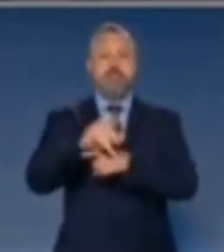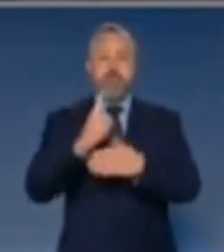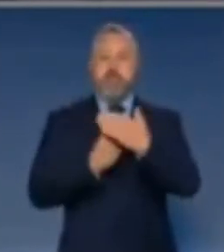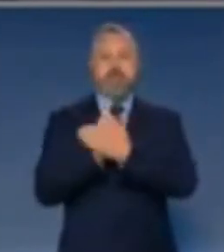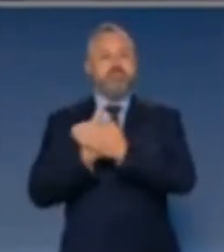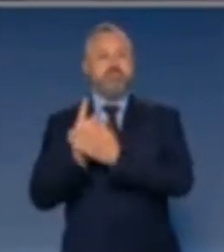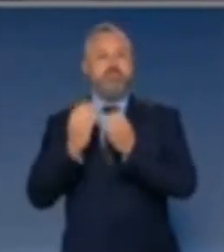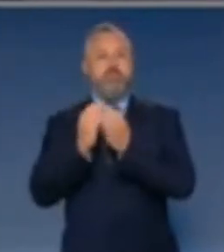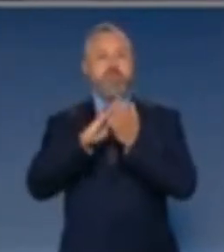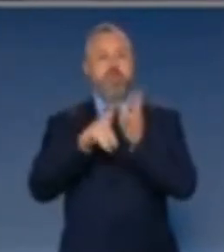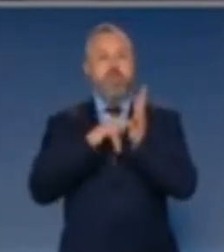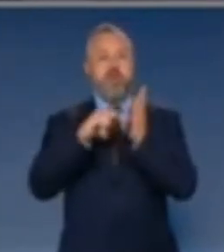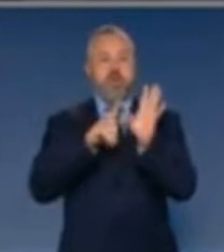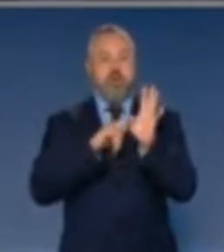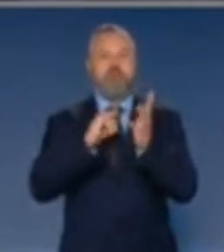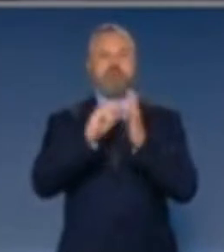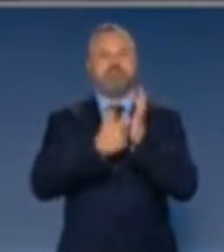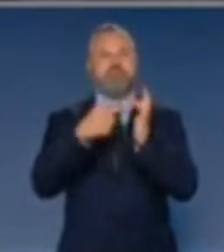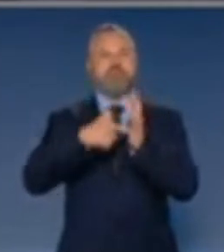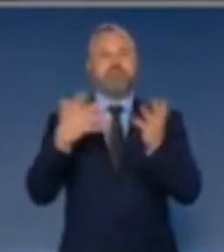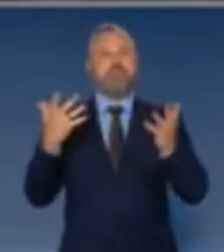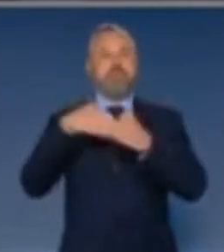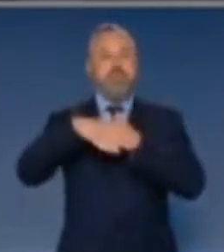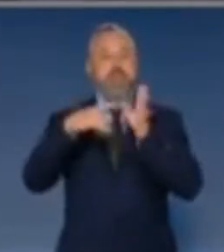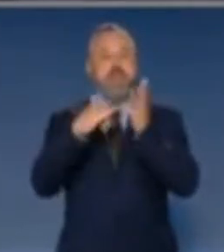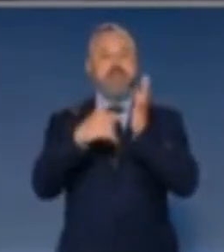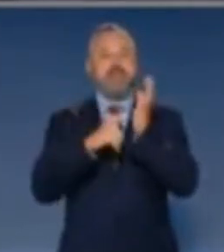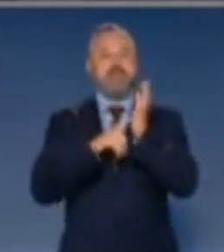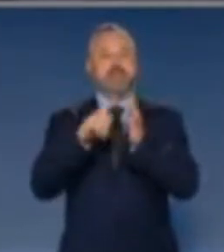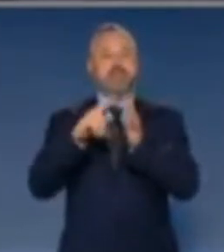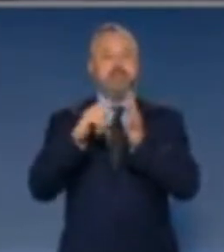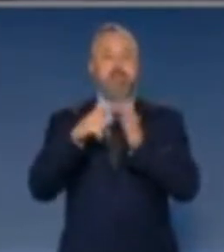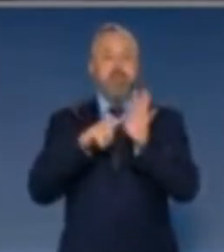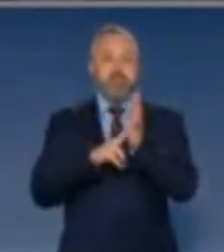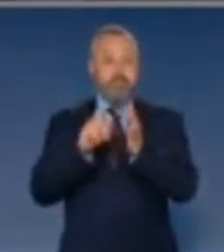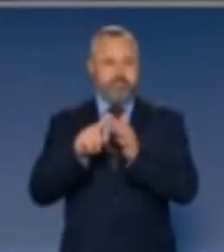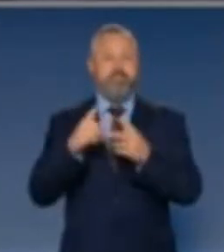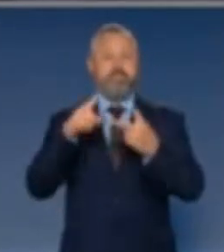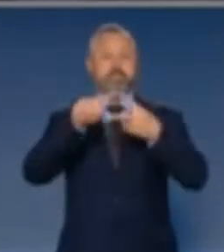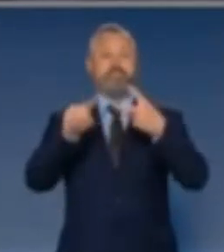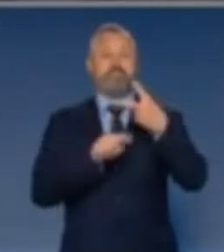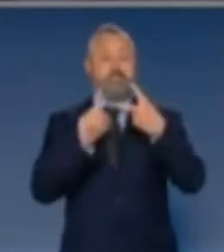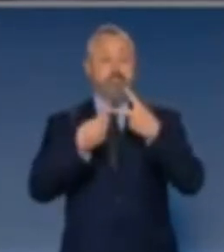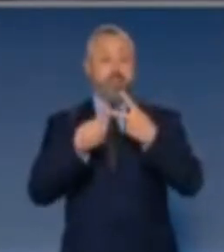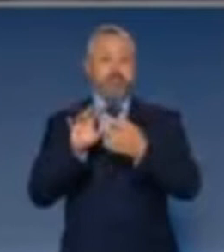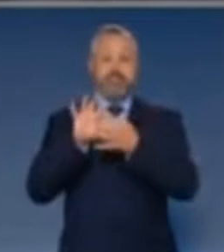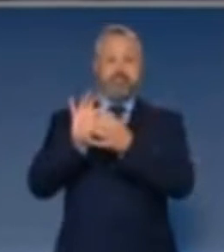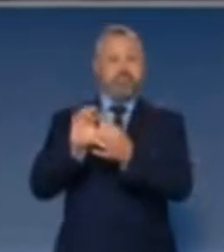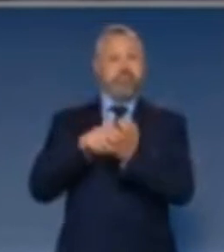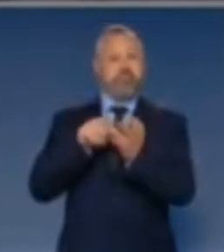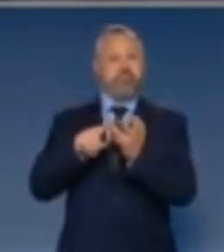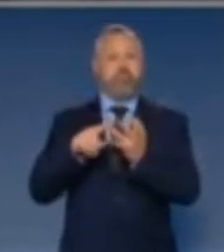Spirit home in Castledine. Secondly, as part of that, the overall aged